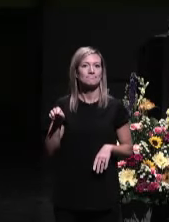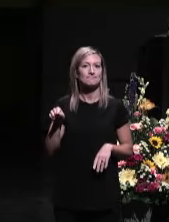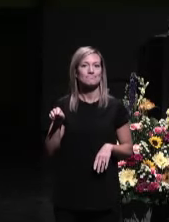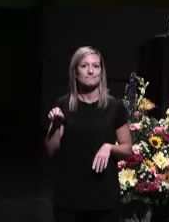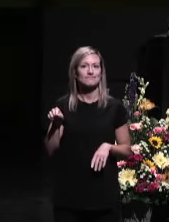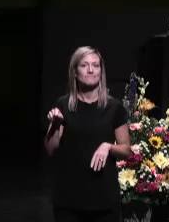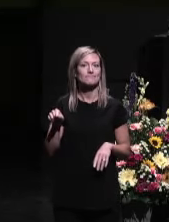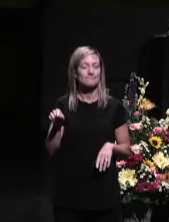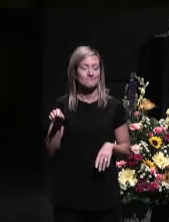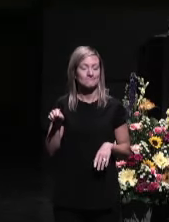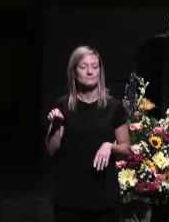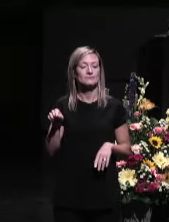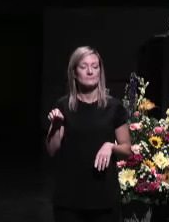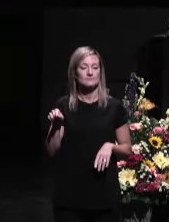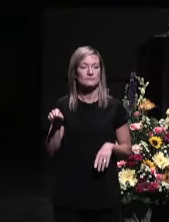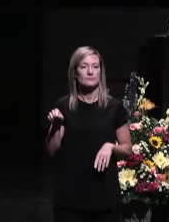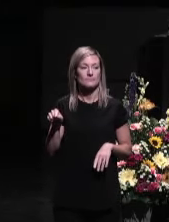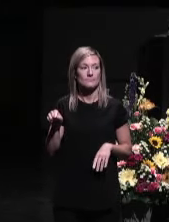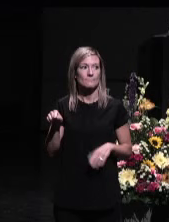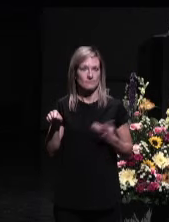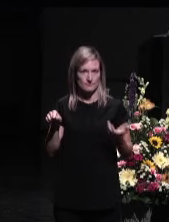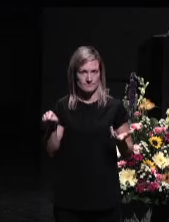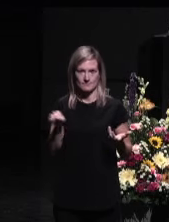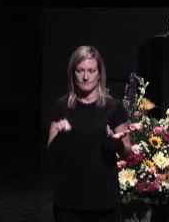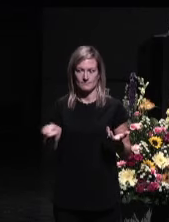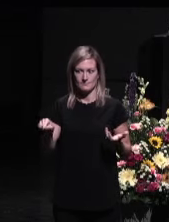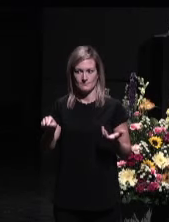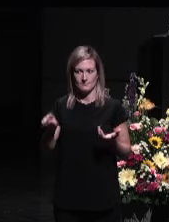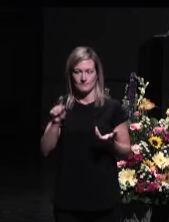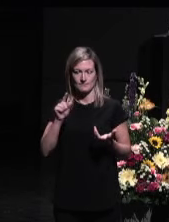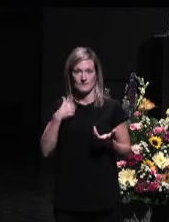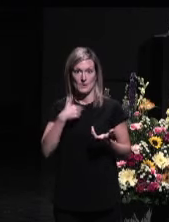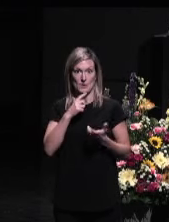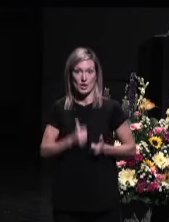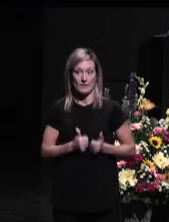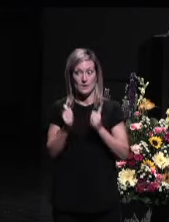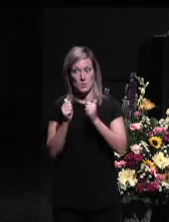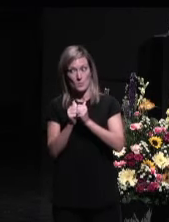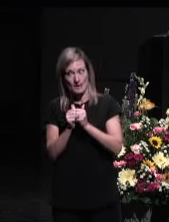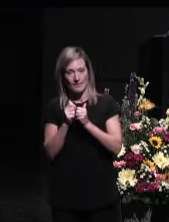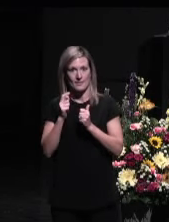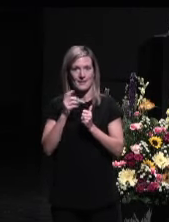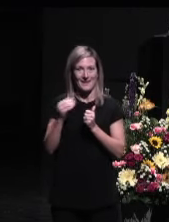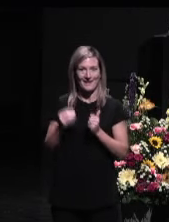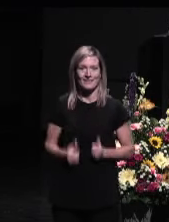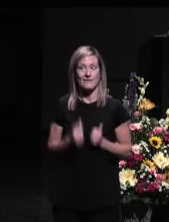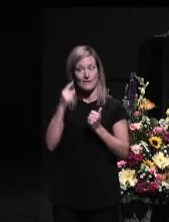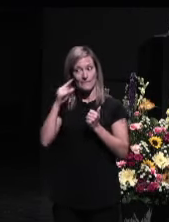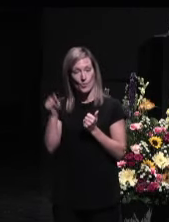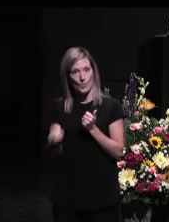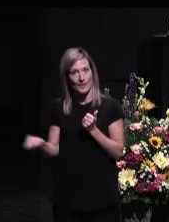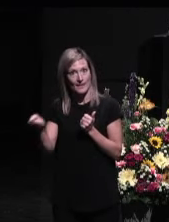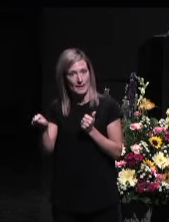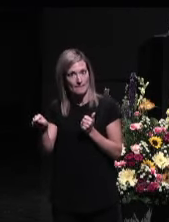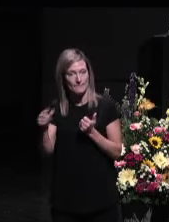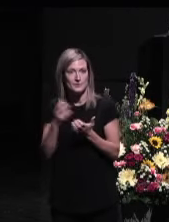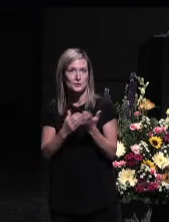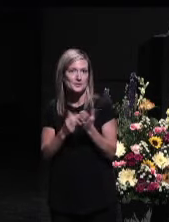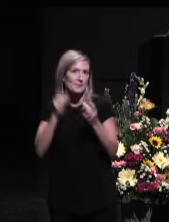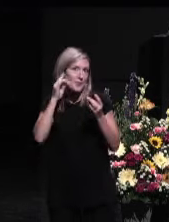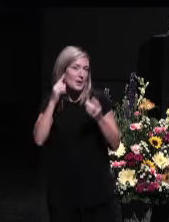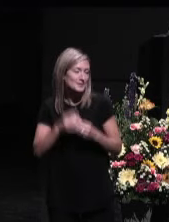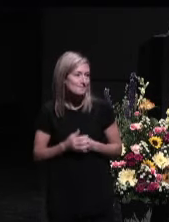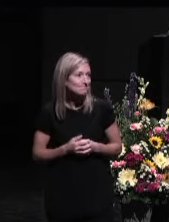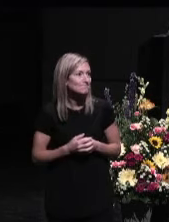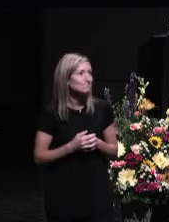actually like living with and living for. Just some thoughts? They're great thoughts. And